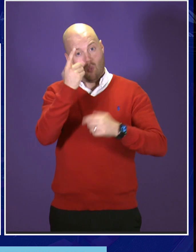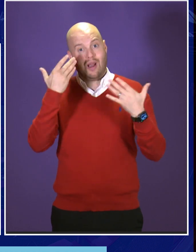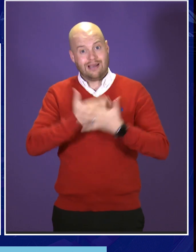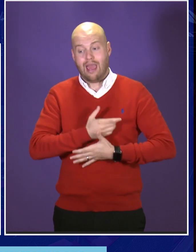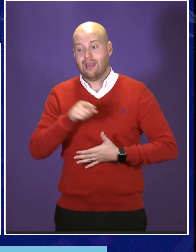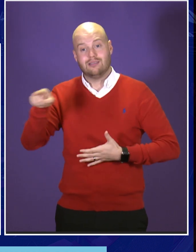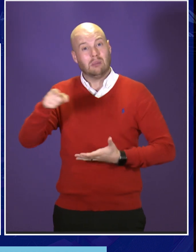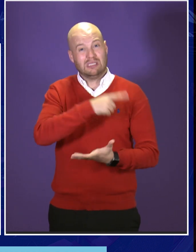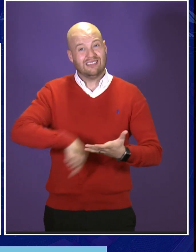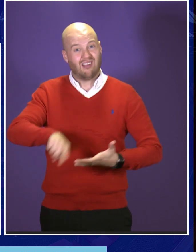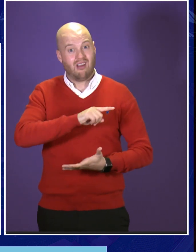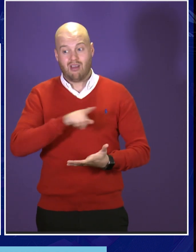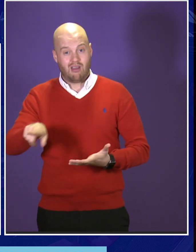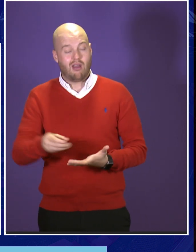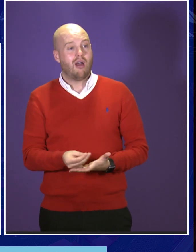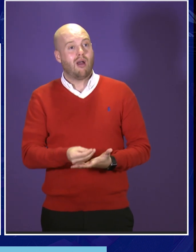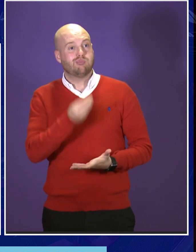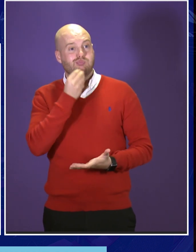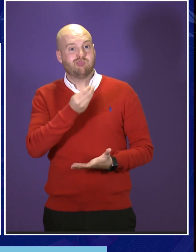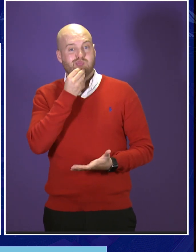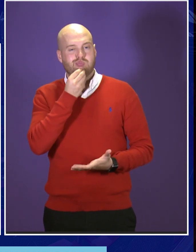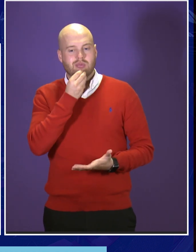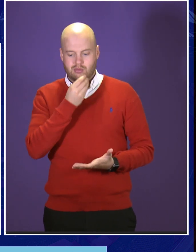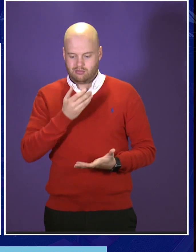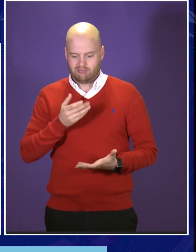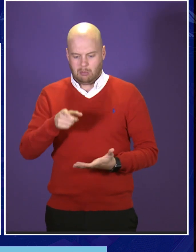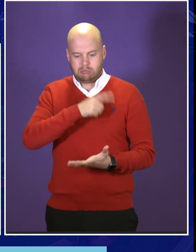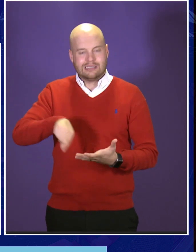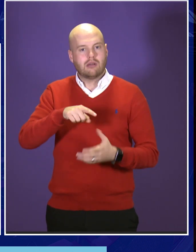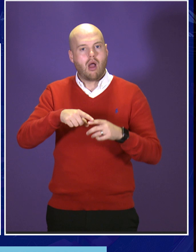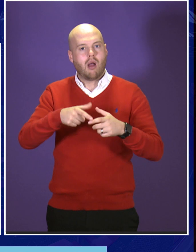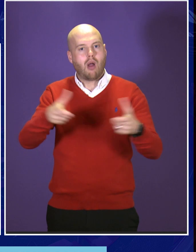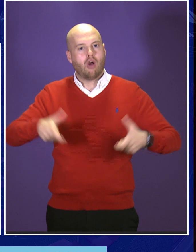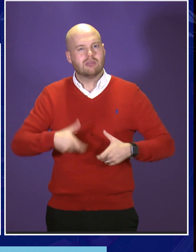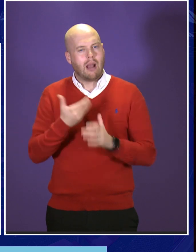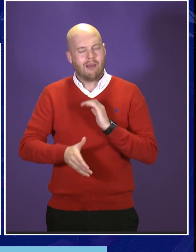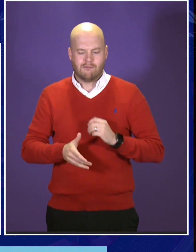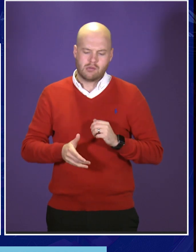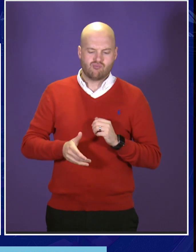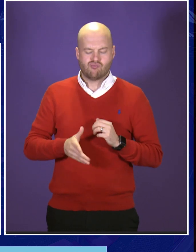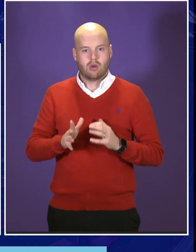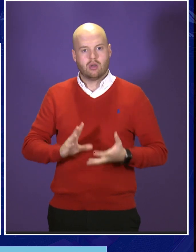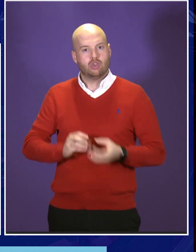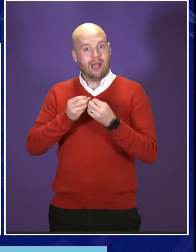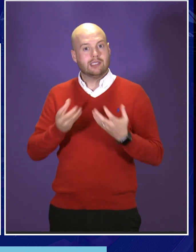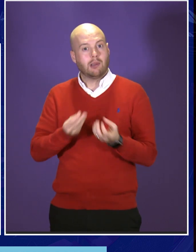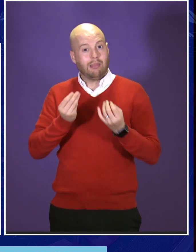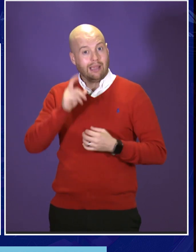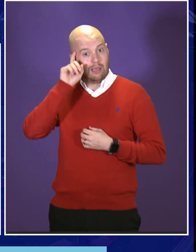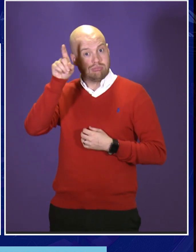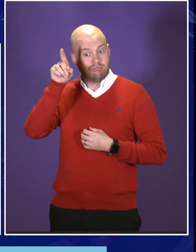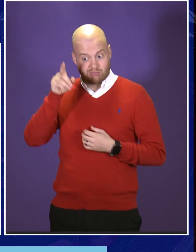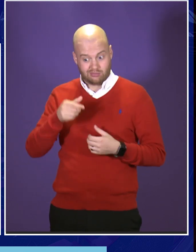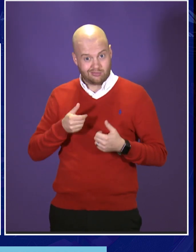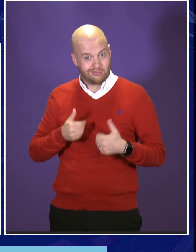he actually took a box of pizza and invented the Google Cardboard, which is now used by schools and students all over the world and by different people